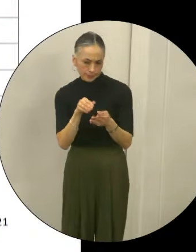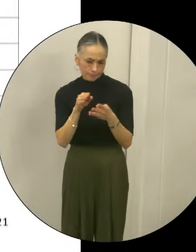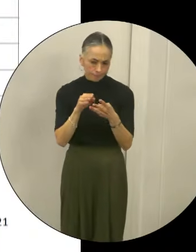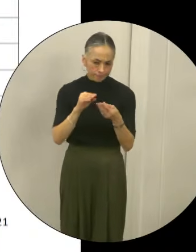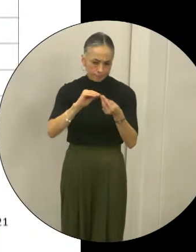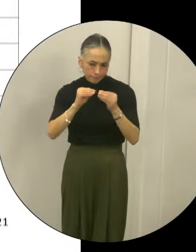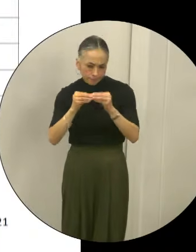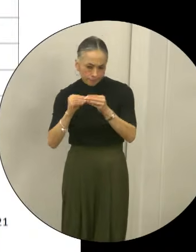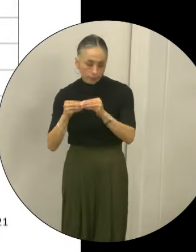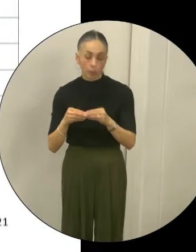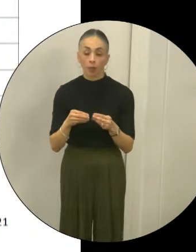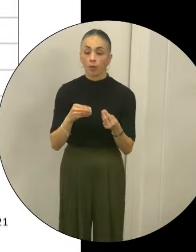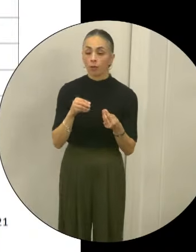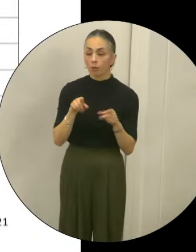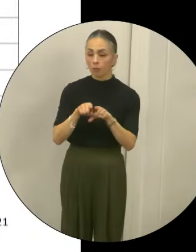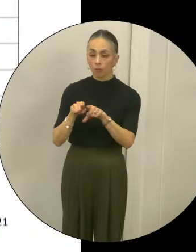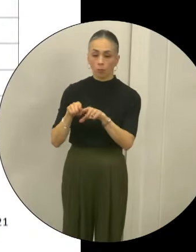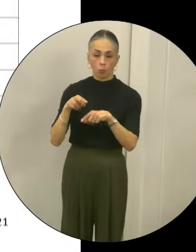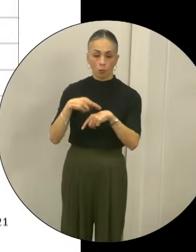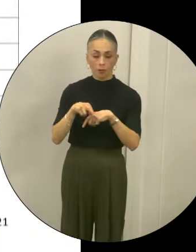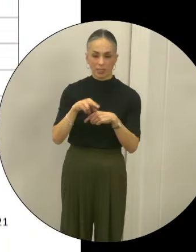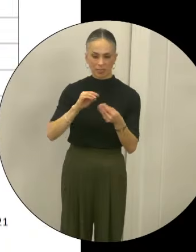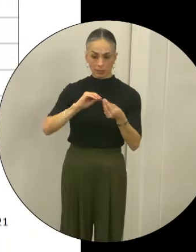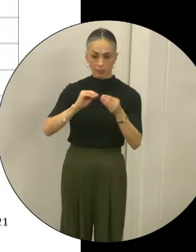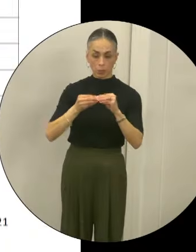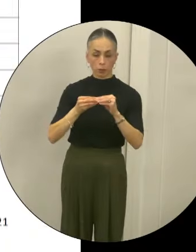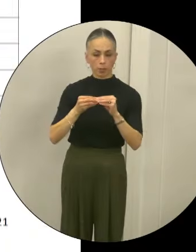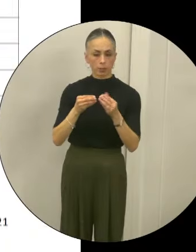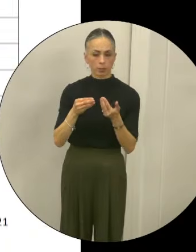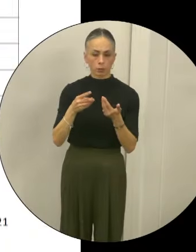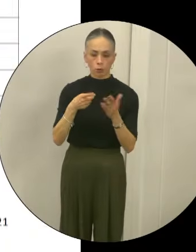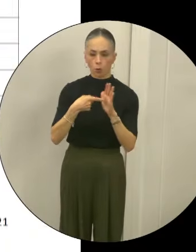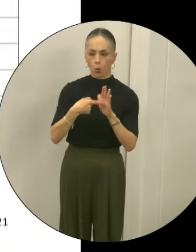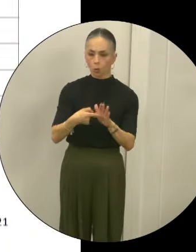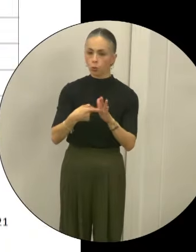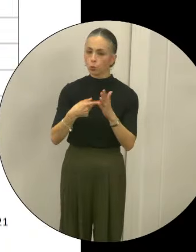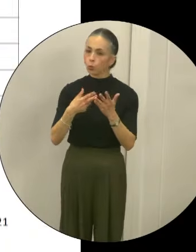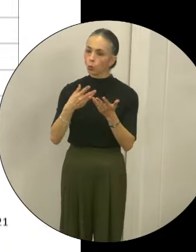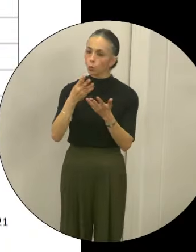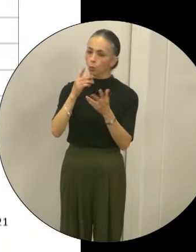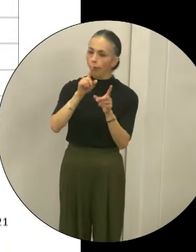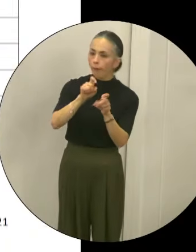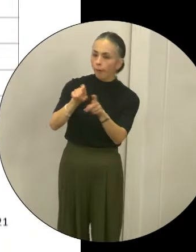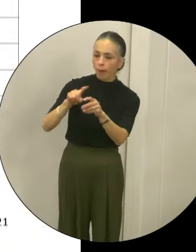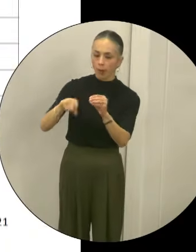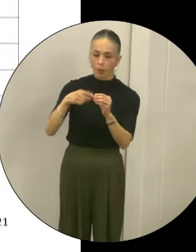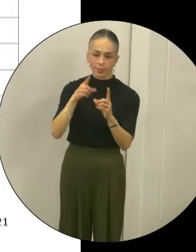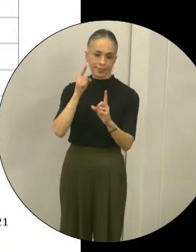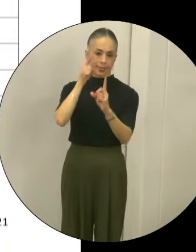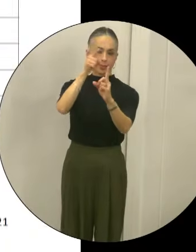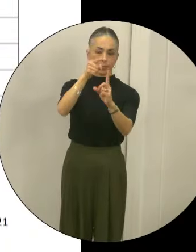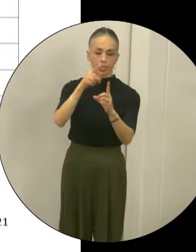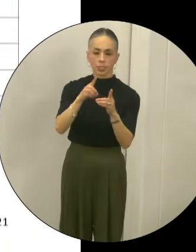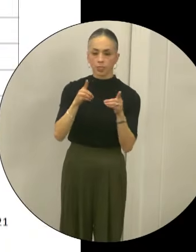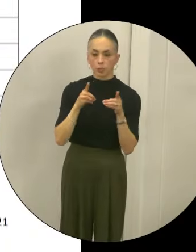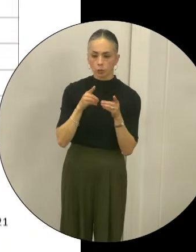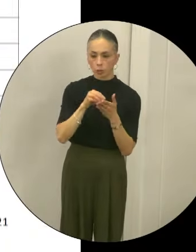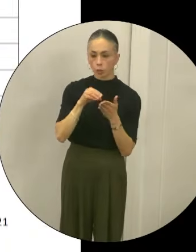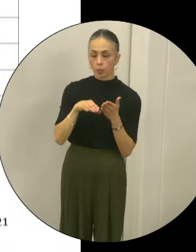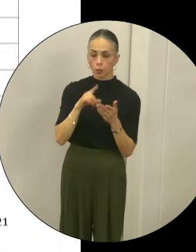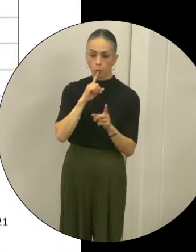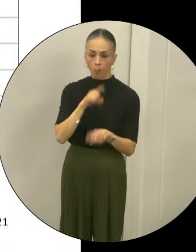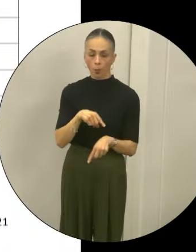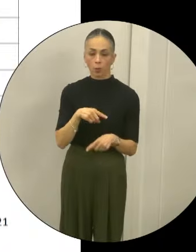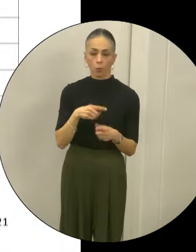an additional point of reference, these particular metrics were also used to inform the Destination District strategic plan success indicators for students reporting feeling safe